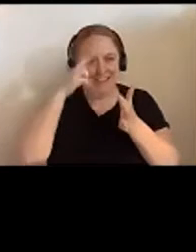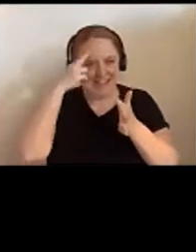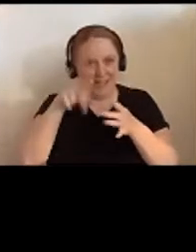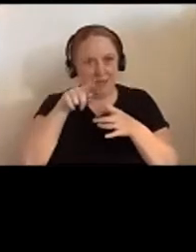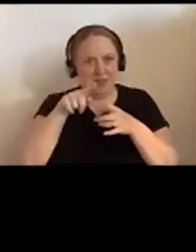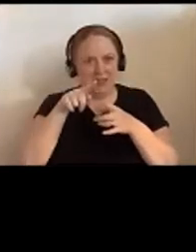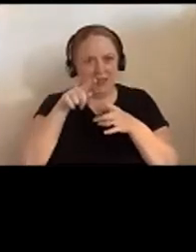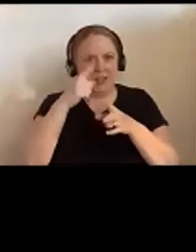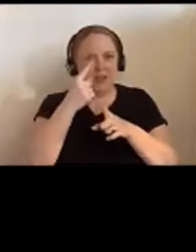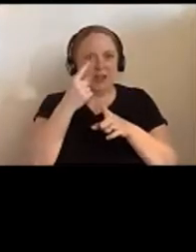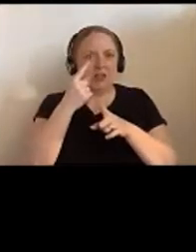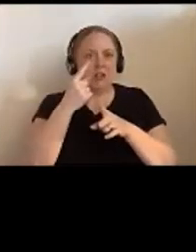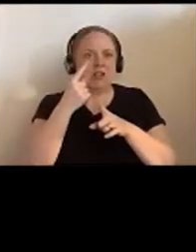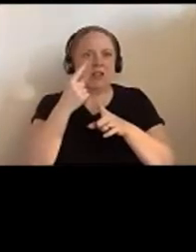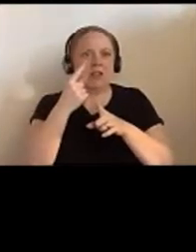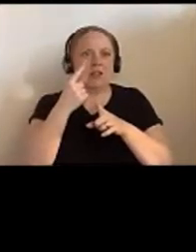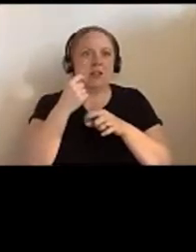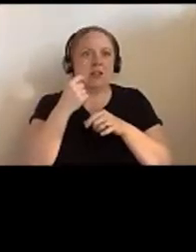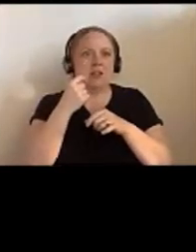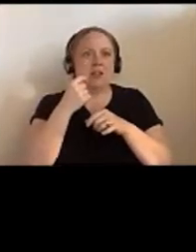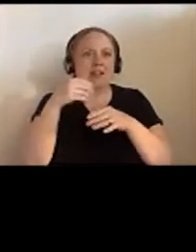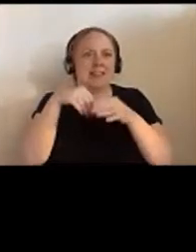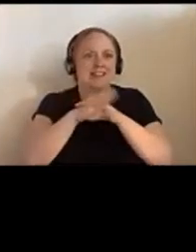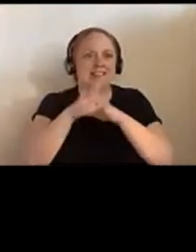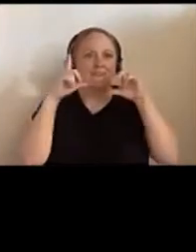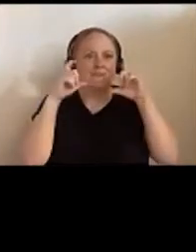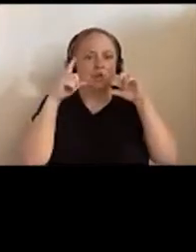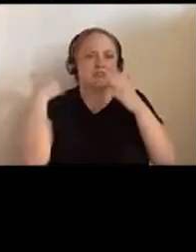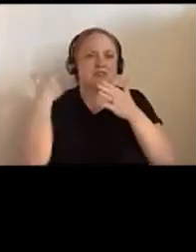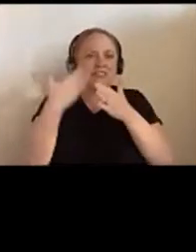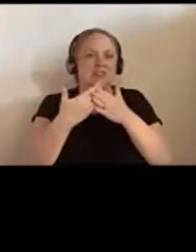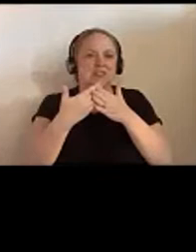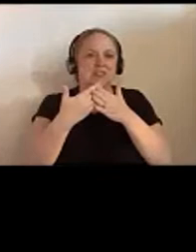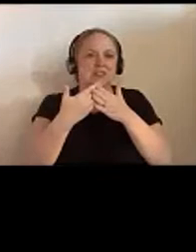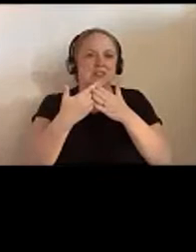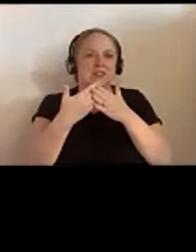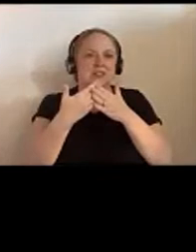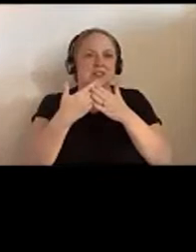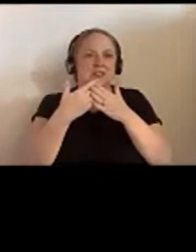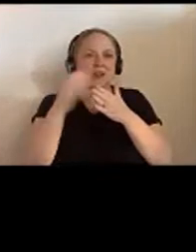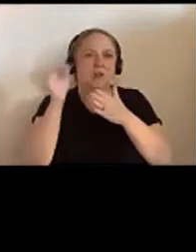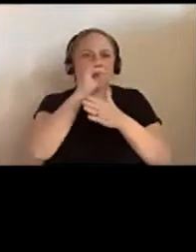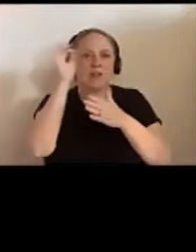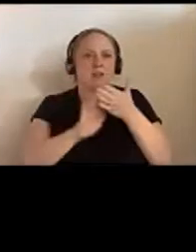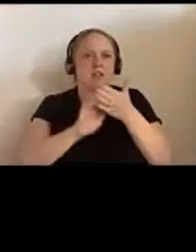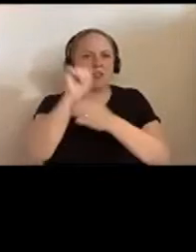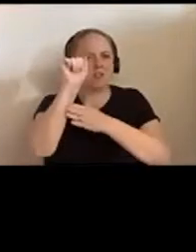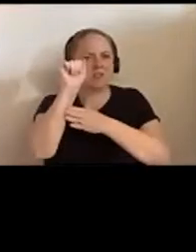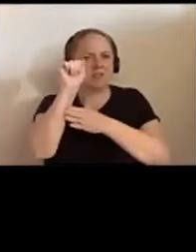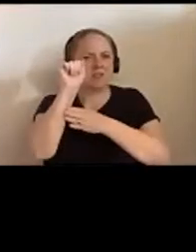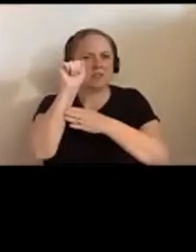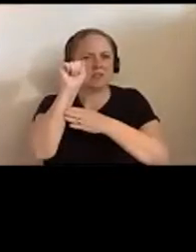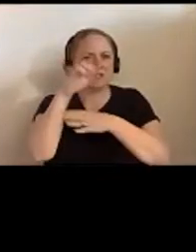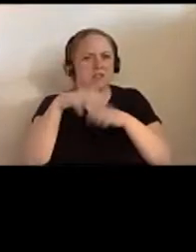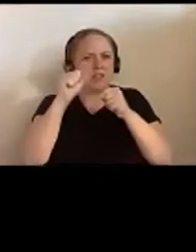shoes. Situated inside a photographic tradition while questioning the culture that bred that tradition, my